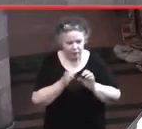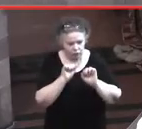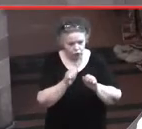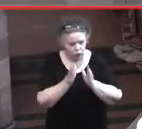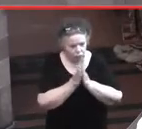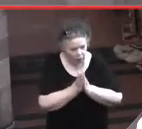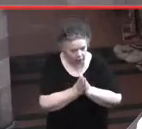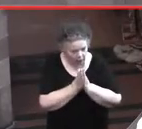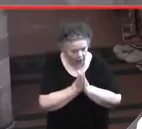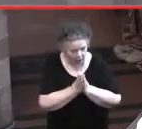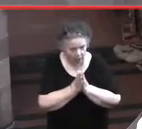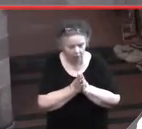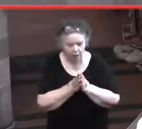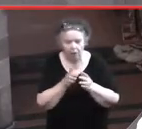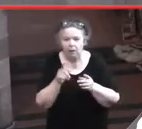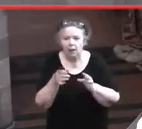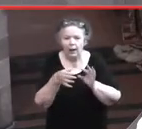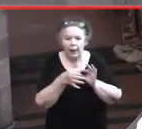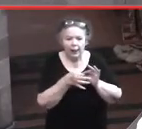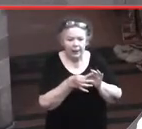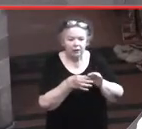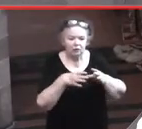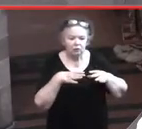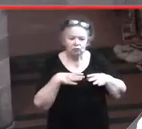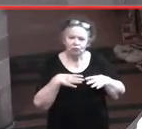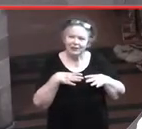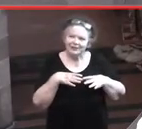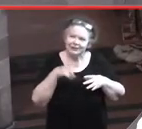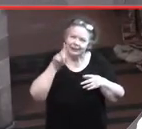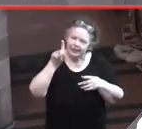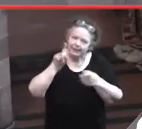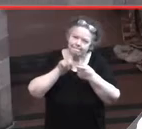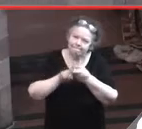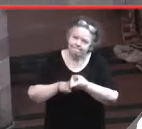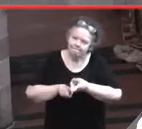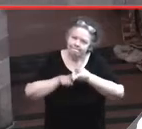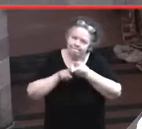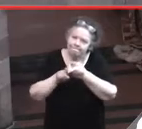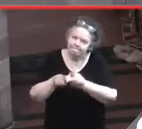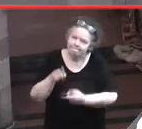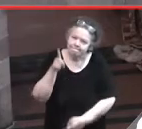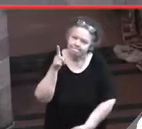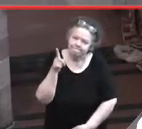lives and with resting in God.